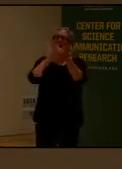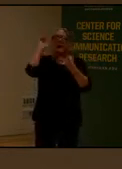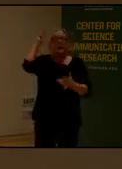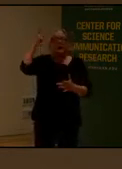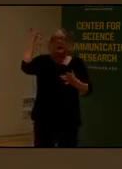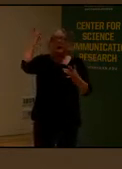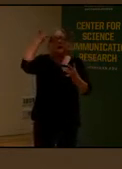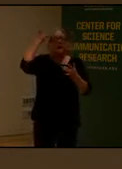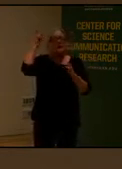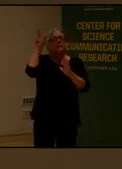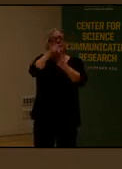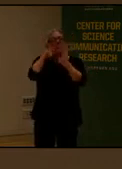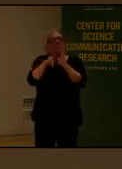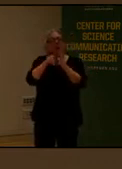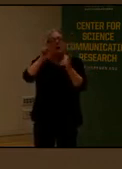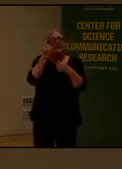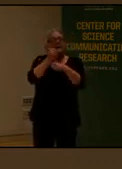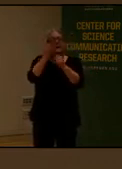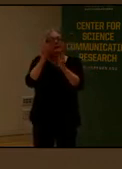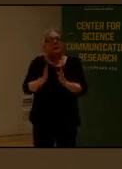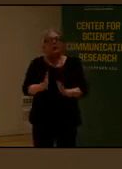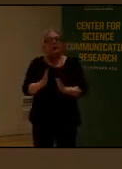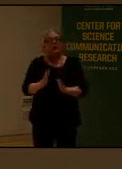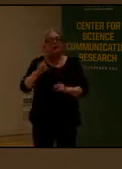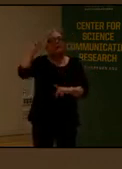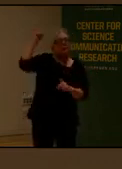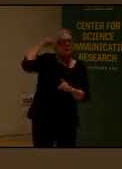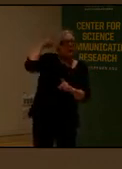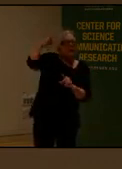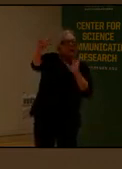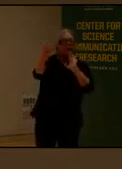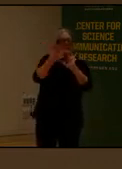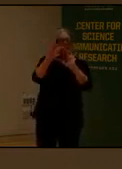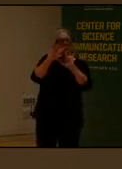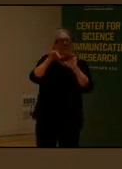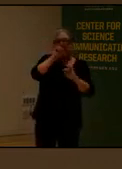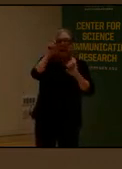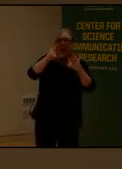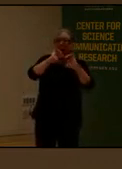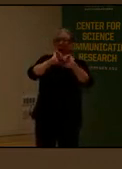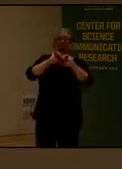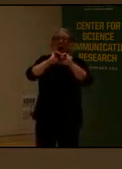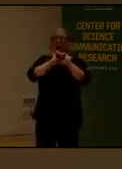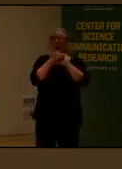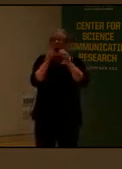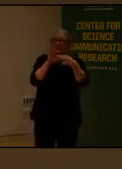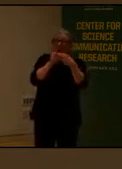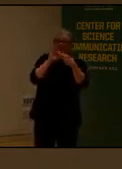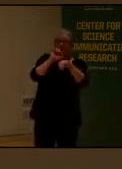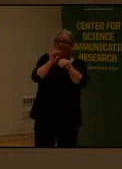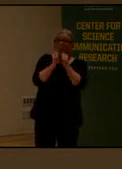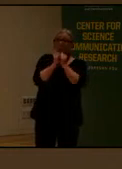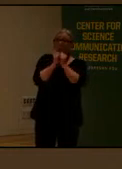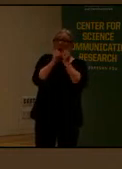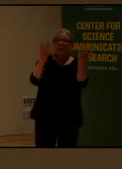provider about how you can work with them to implement protections for your